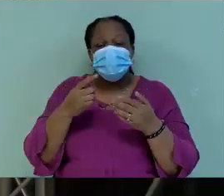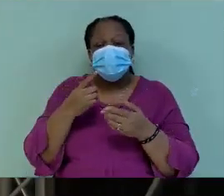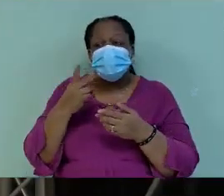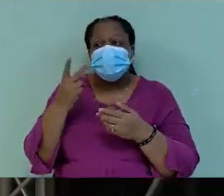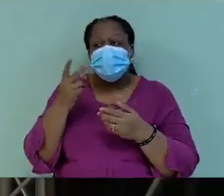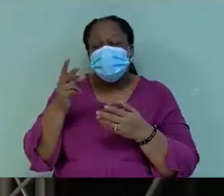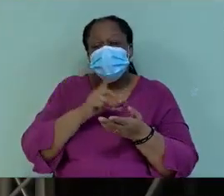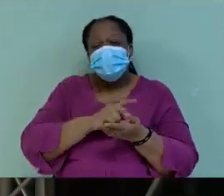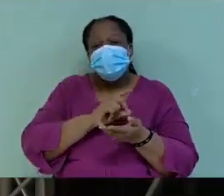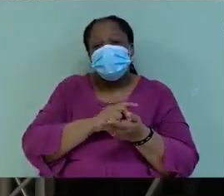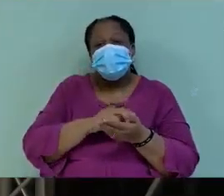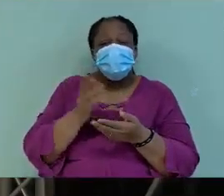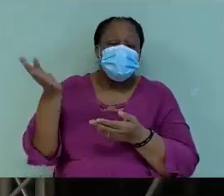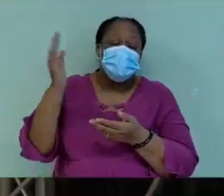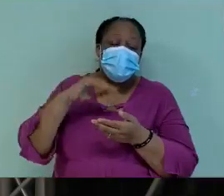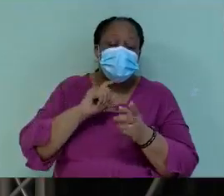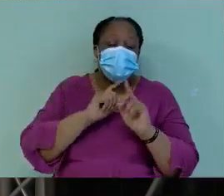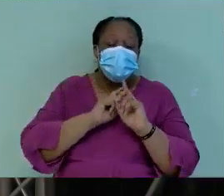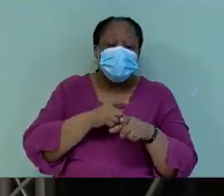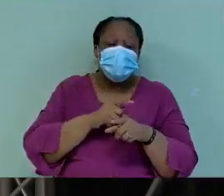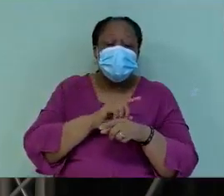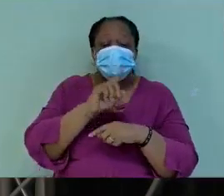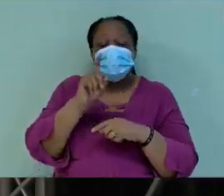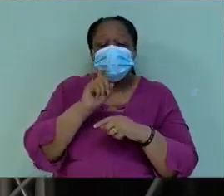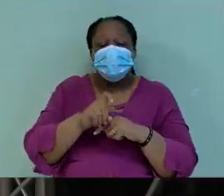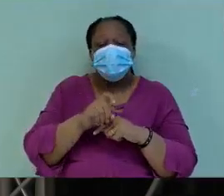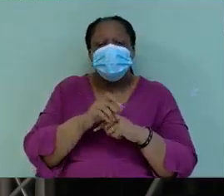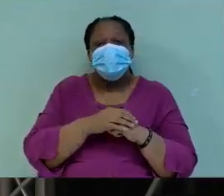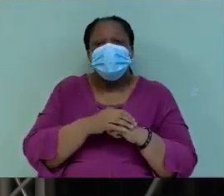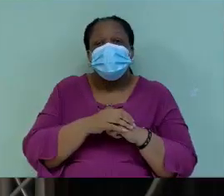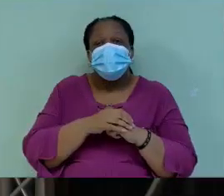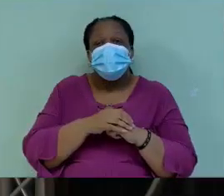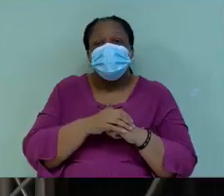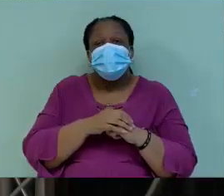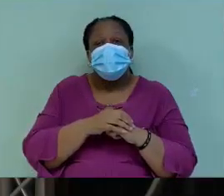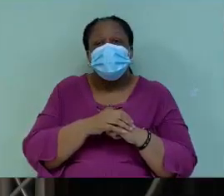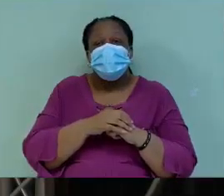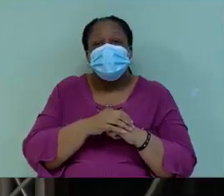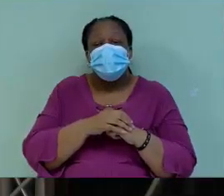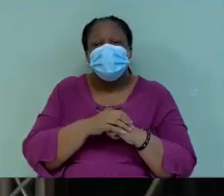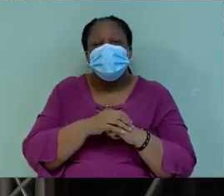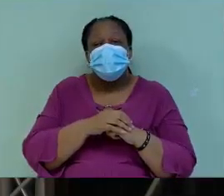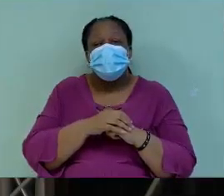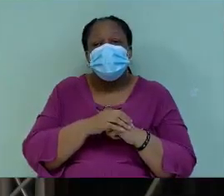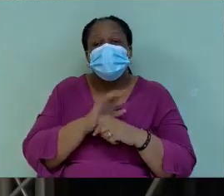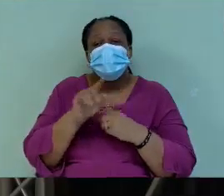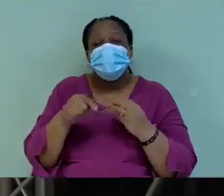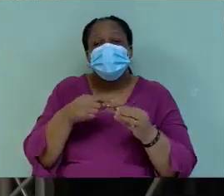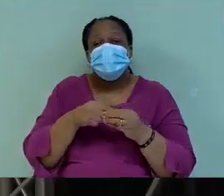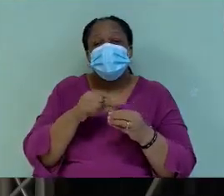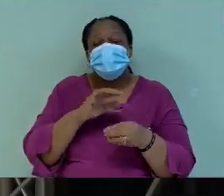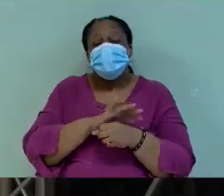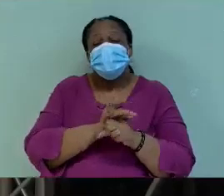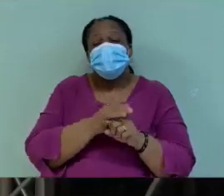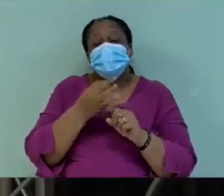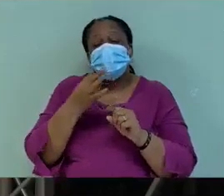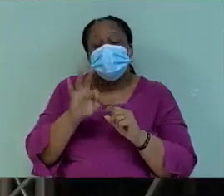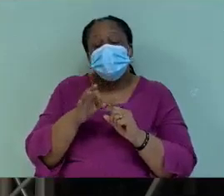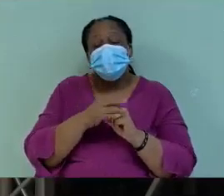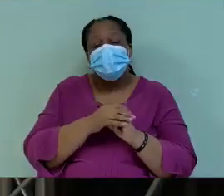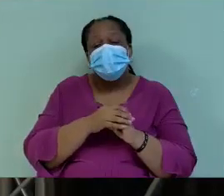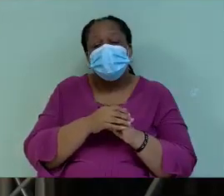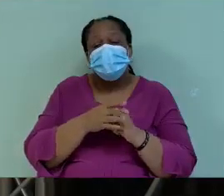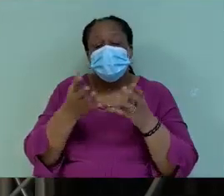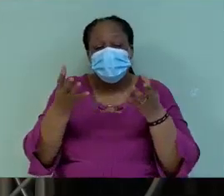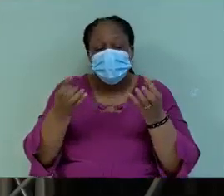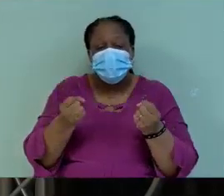to answer your questions where the coronavirus is concerned. I want to thank all